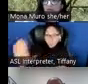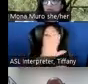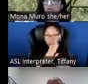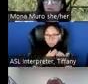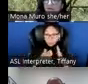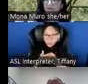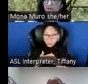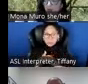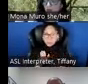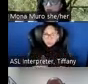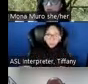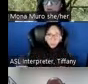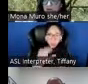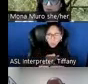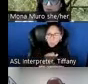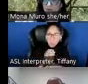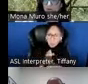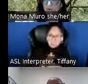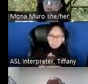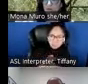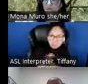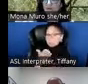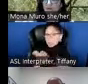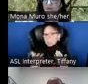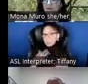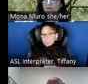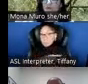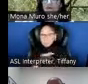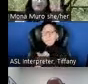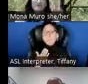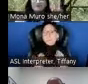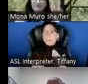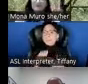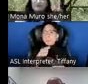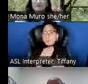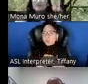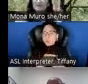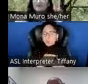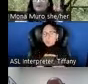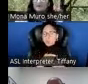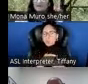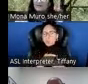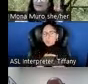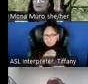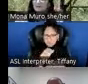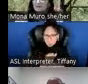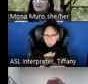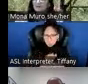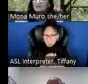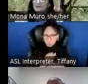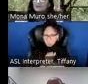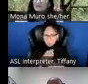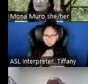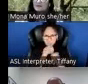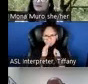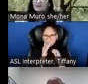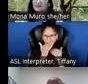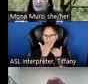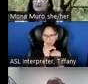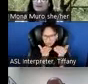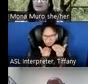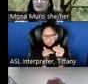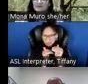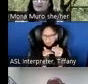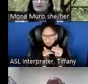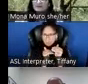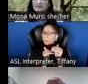own experience, you've stretched a box, right? You've thought outside of the box, or you've pressed